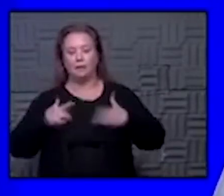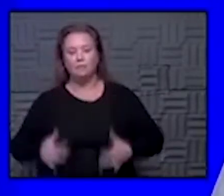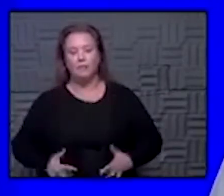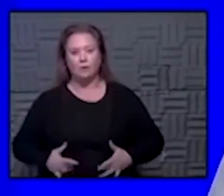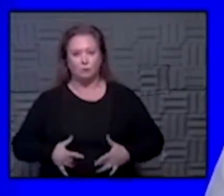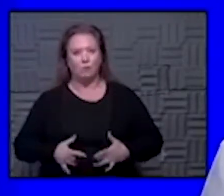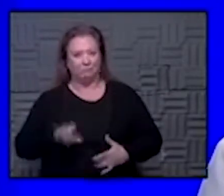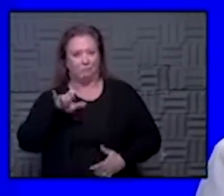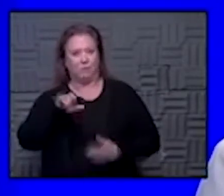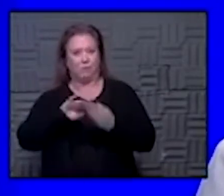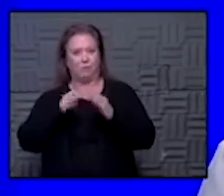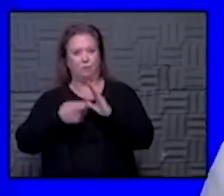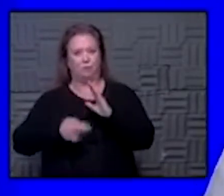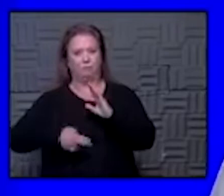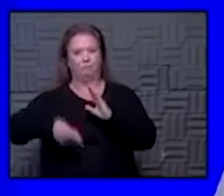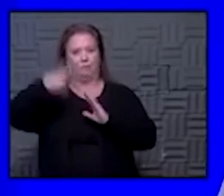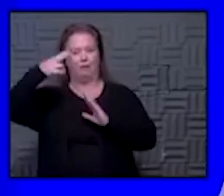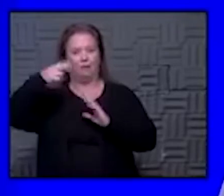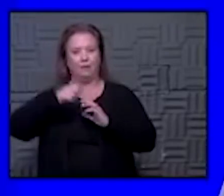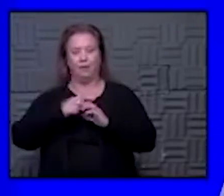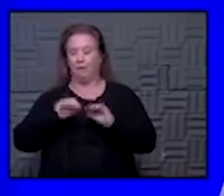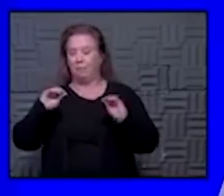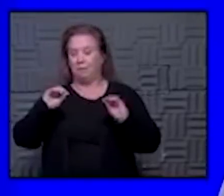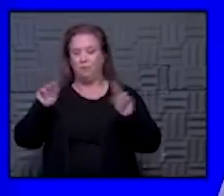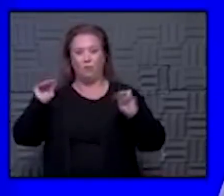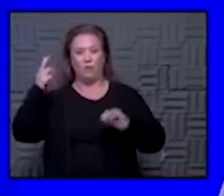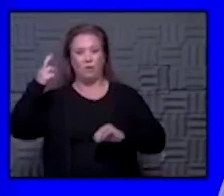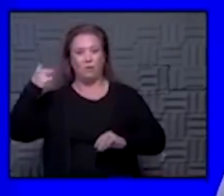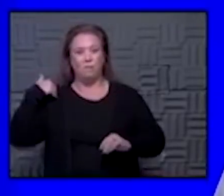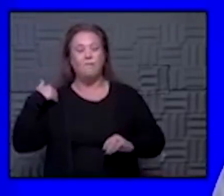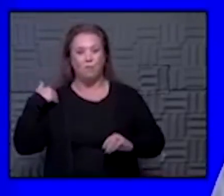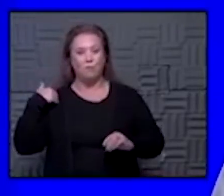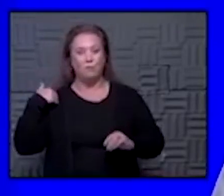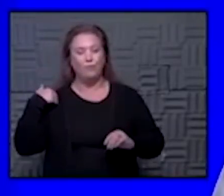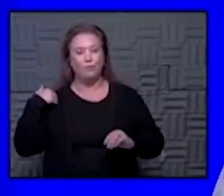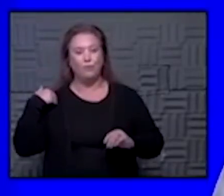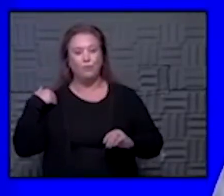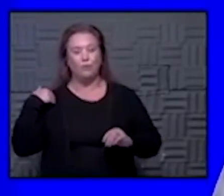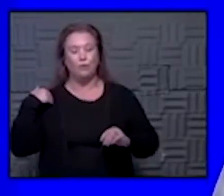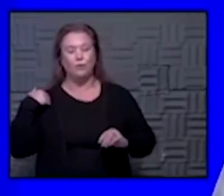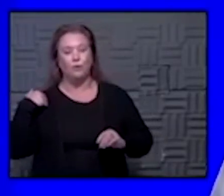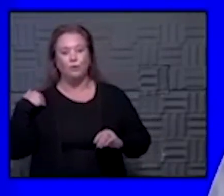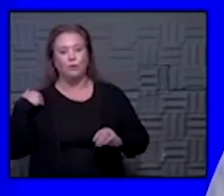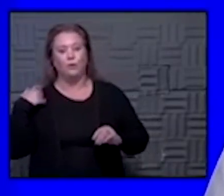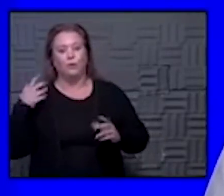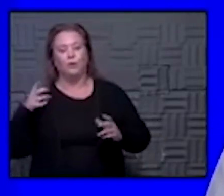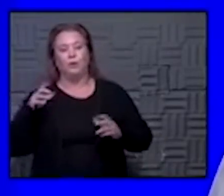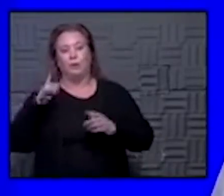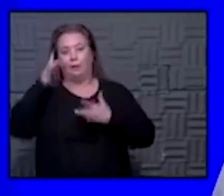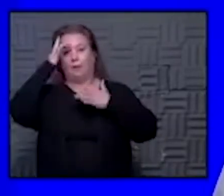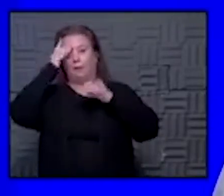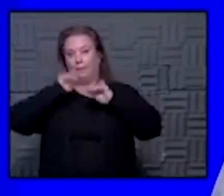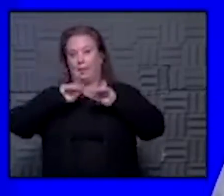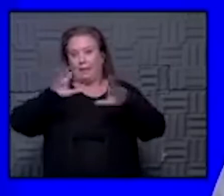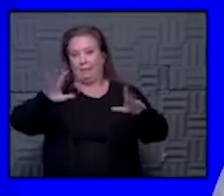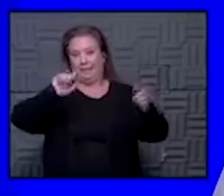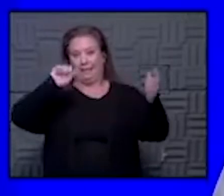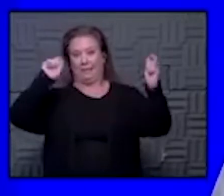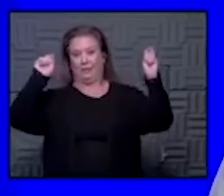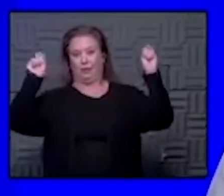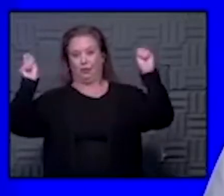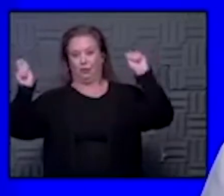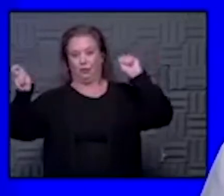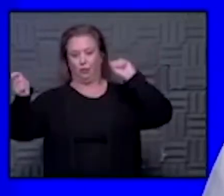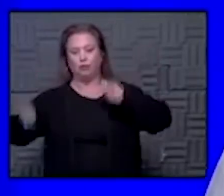depression, and people who maybe have had no history of that before. But, the pandemic is changing